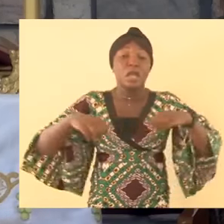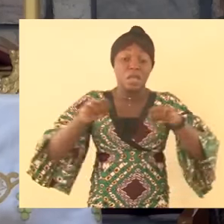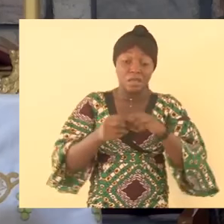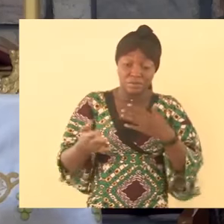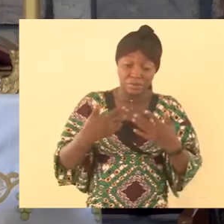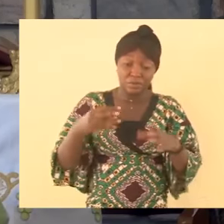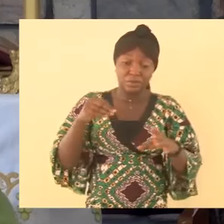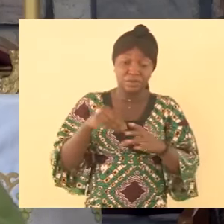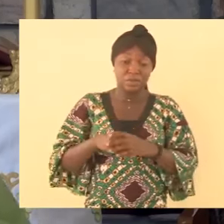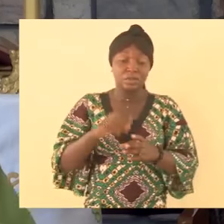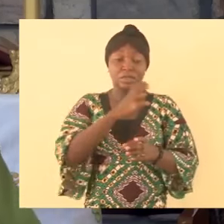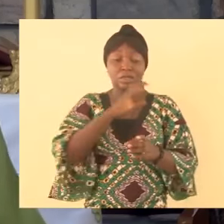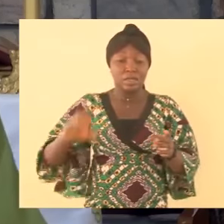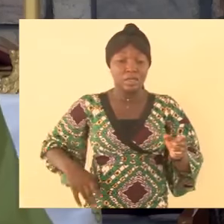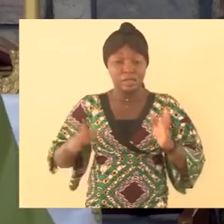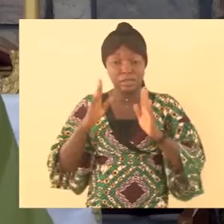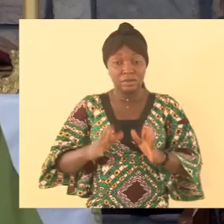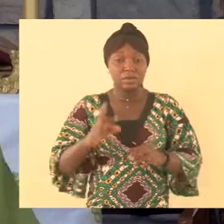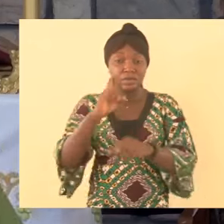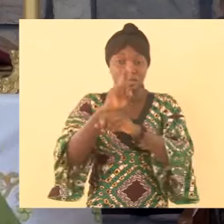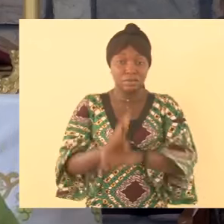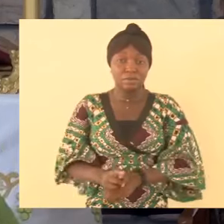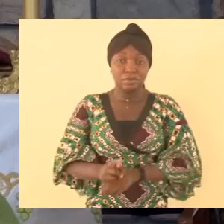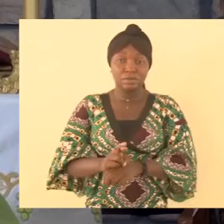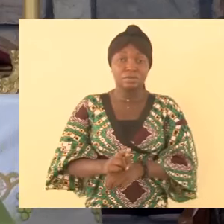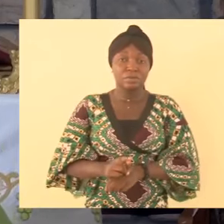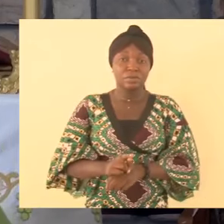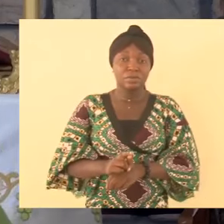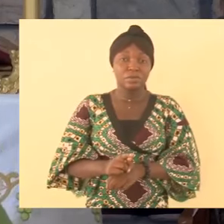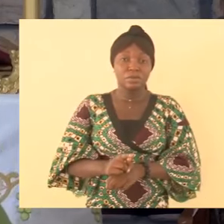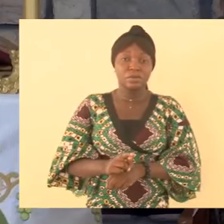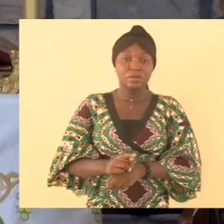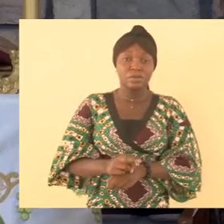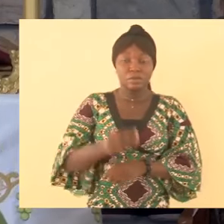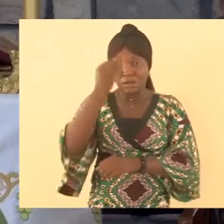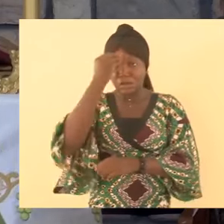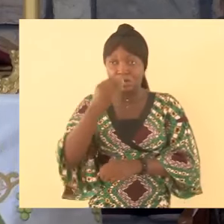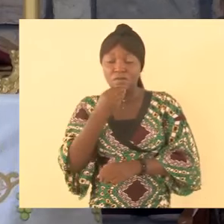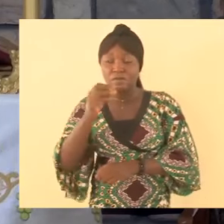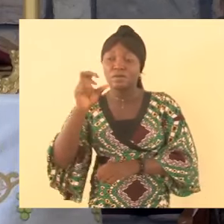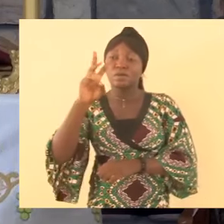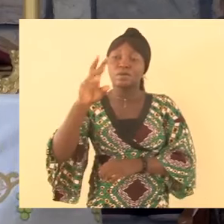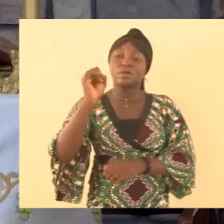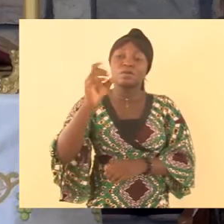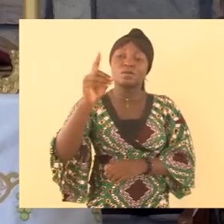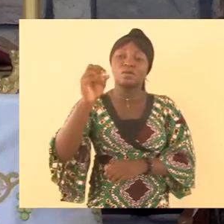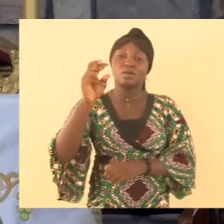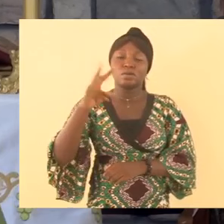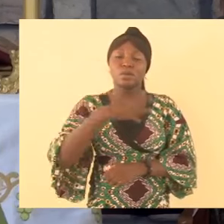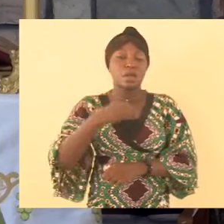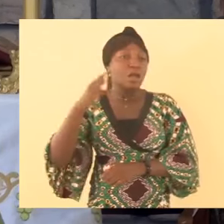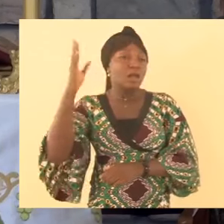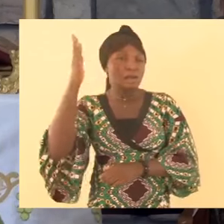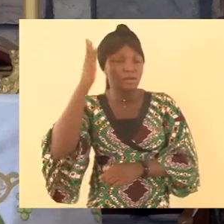course. Even though in the Judeo-Christian religion, widows, along with orphans and strangers, are recognized as